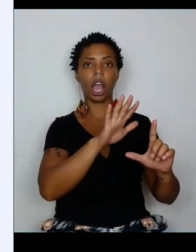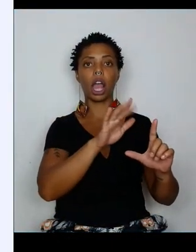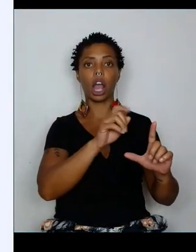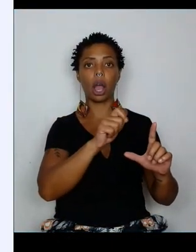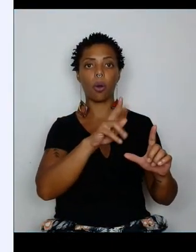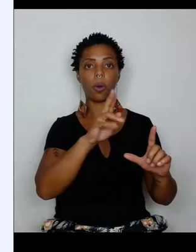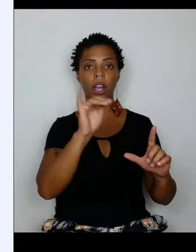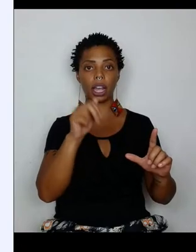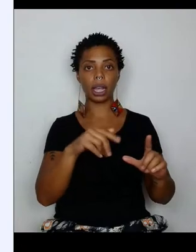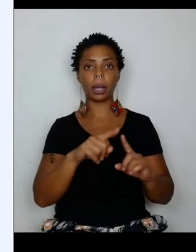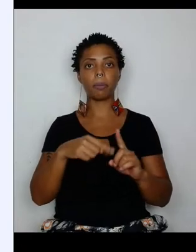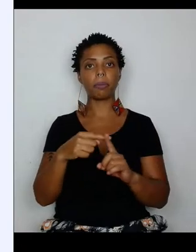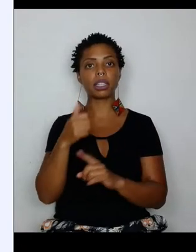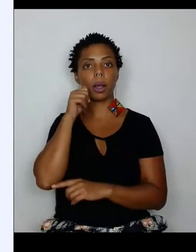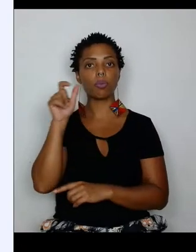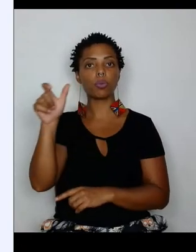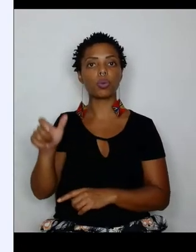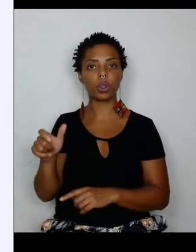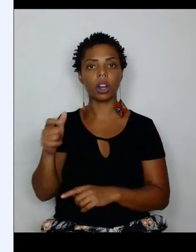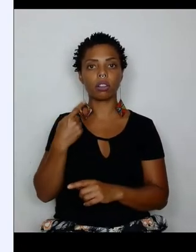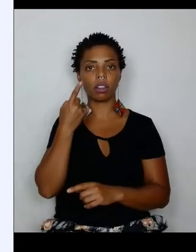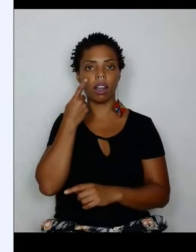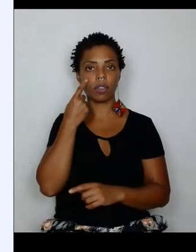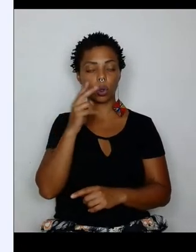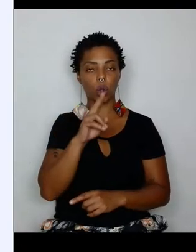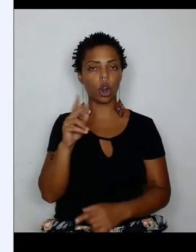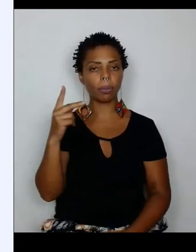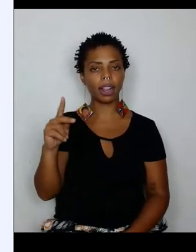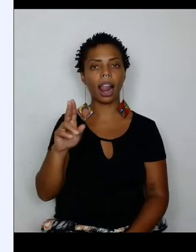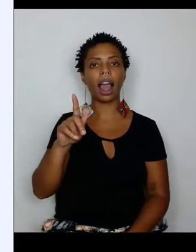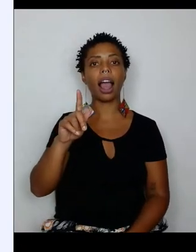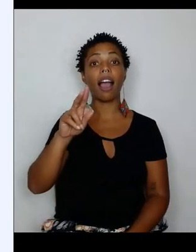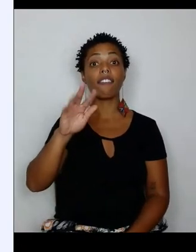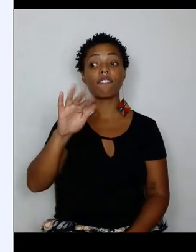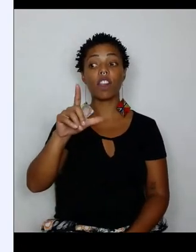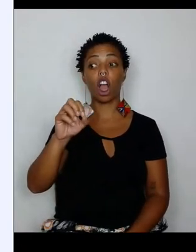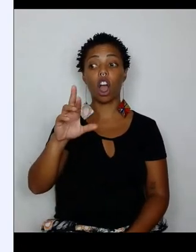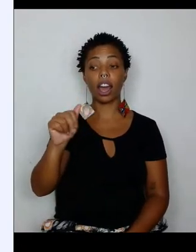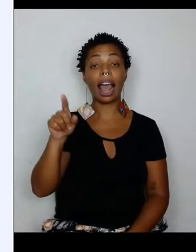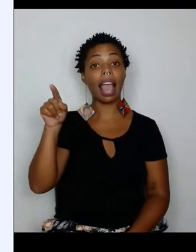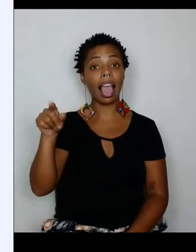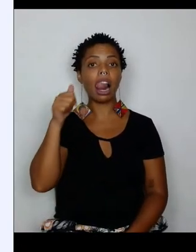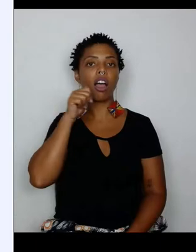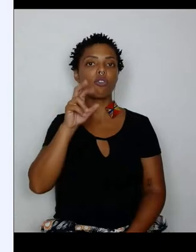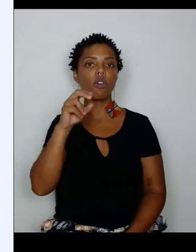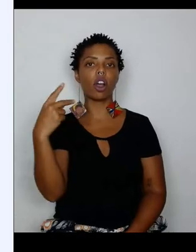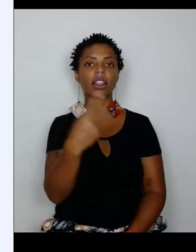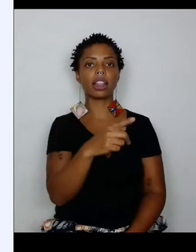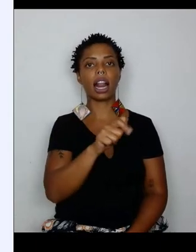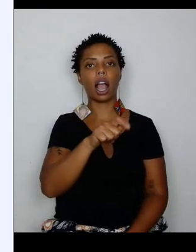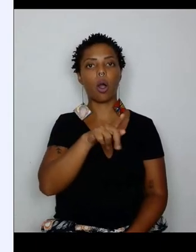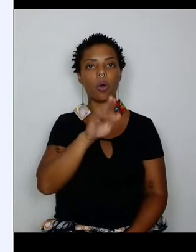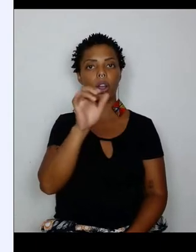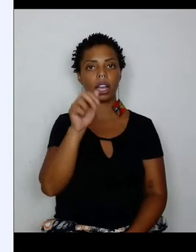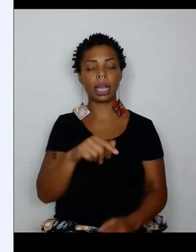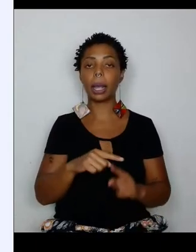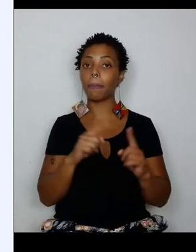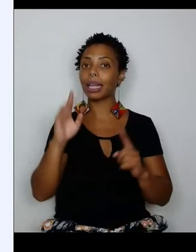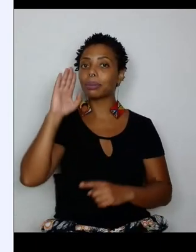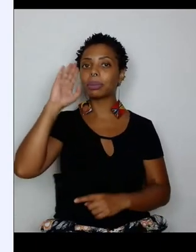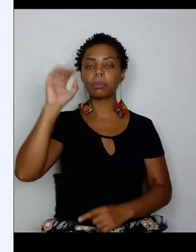and she was gogan's grandmother but first and foremost she was a path-breaking socialist and feminist